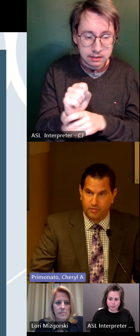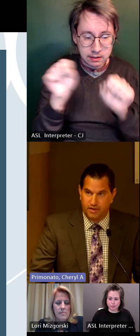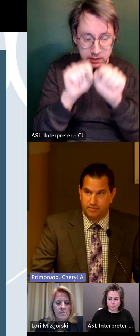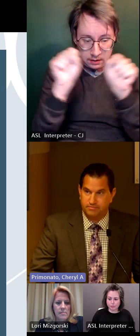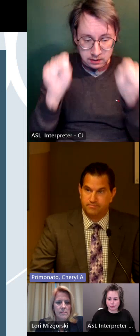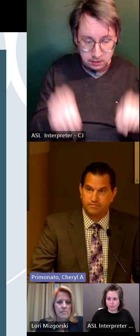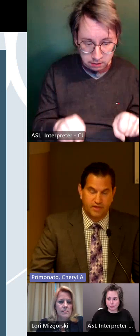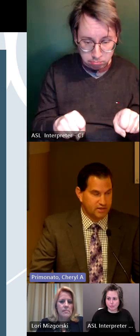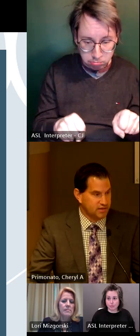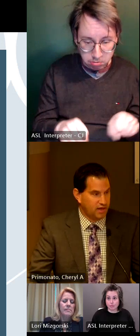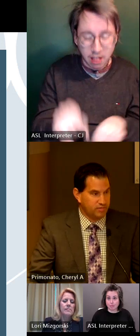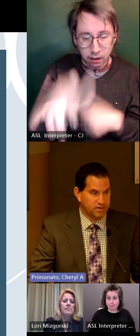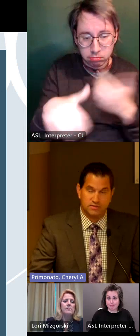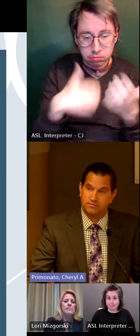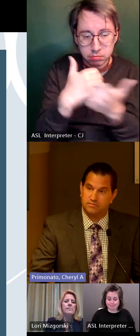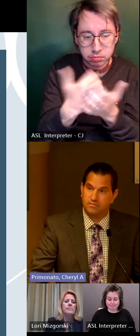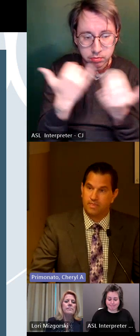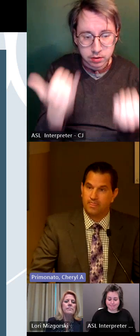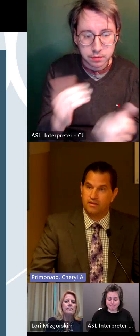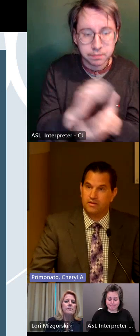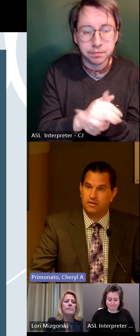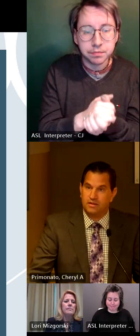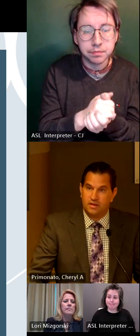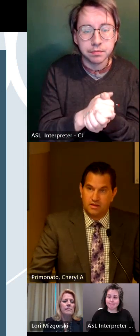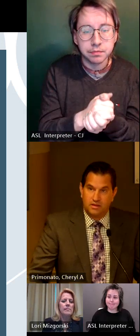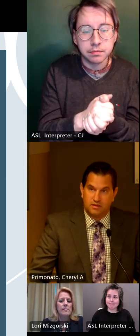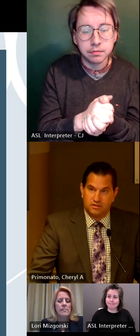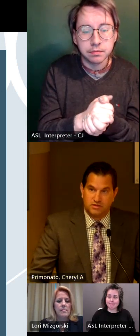currently being implemented. Next slide, please.